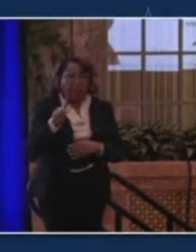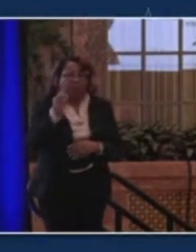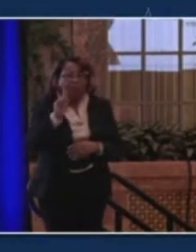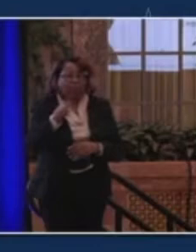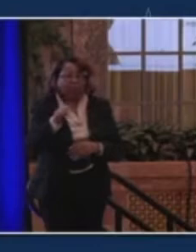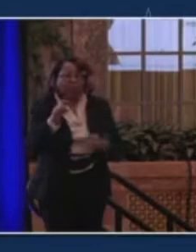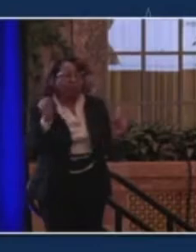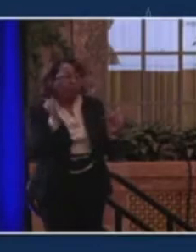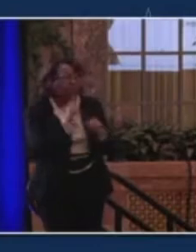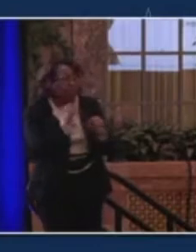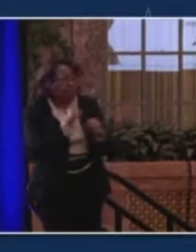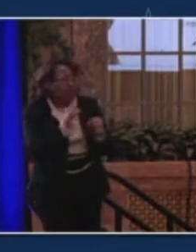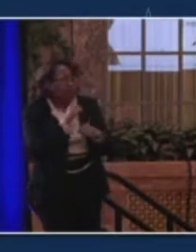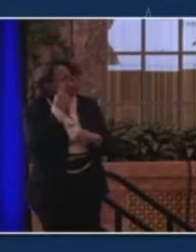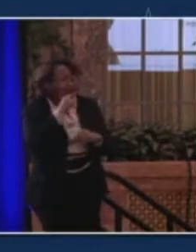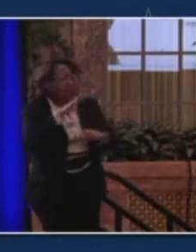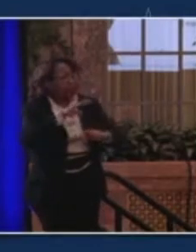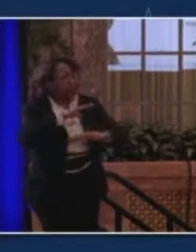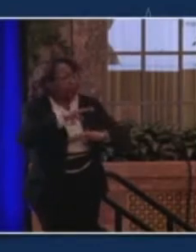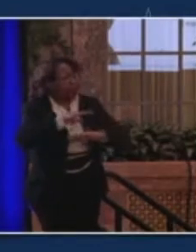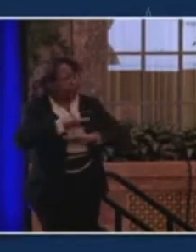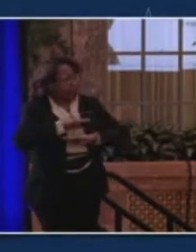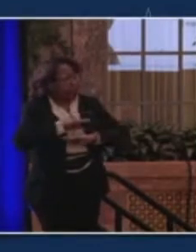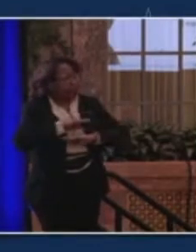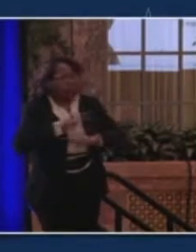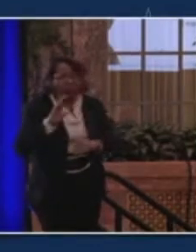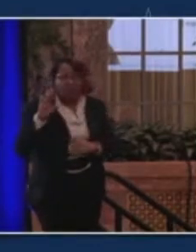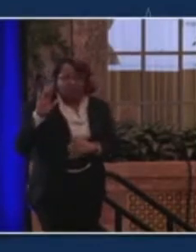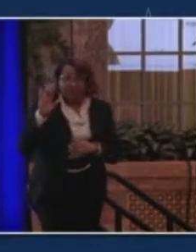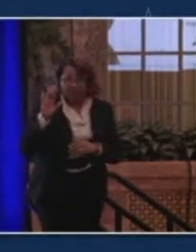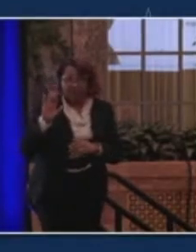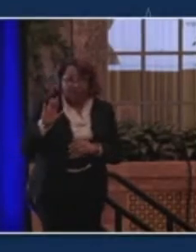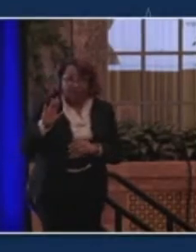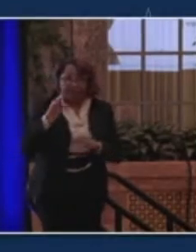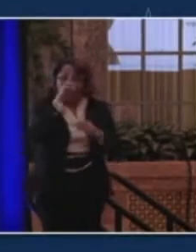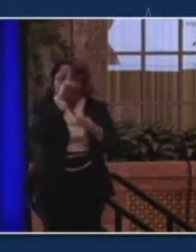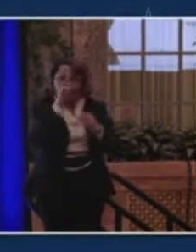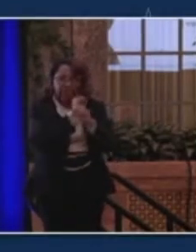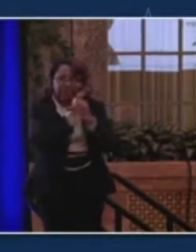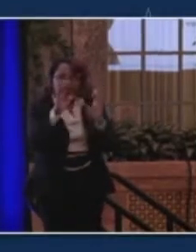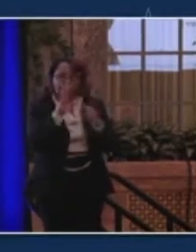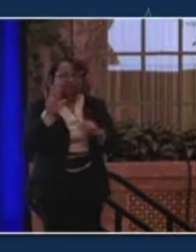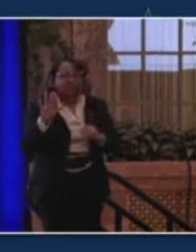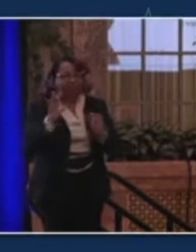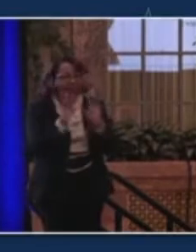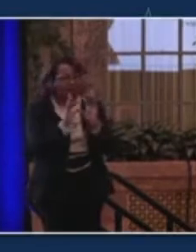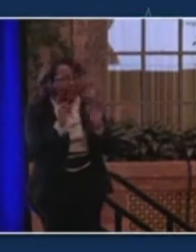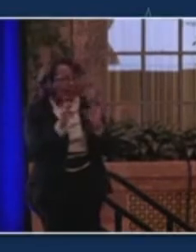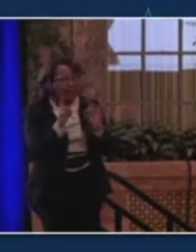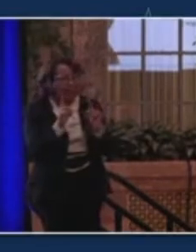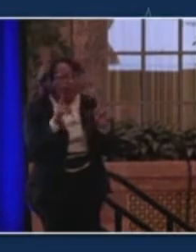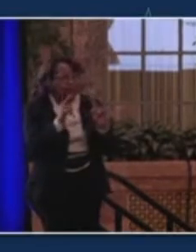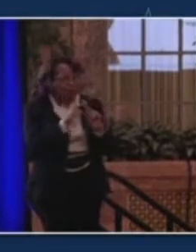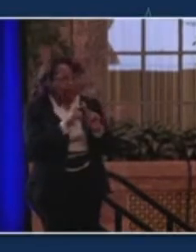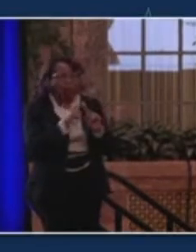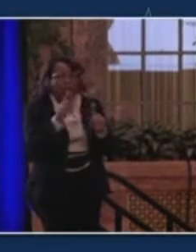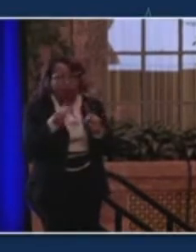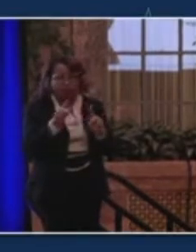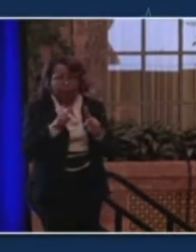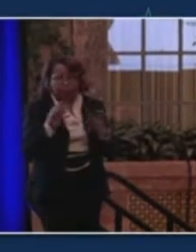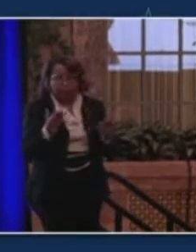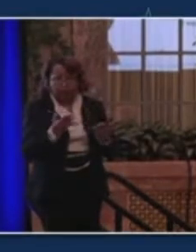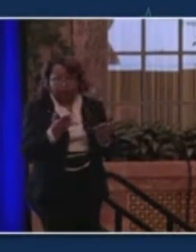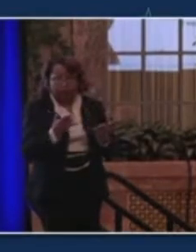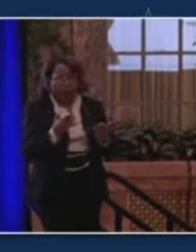fight for the fulfillment of Harold's vision and legacy to complete DuSable Park.